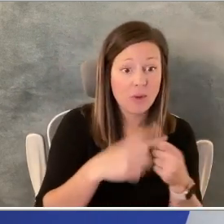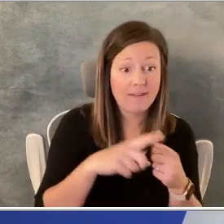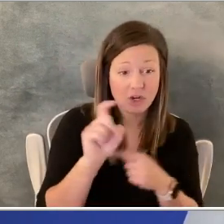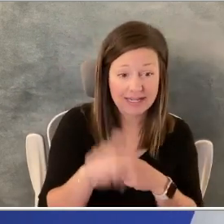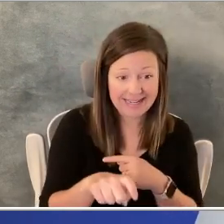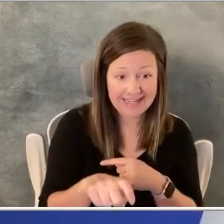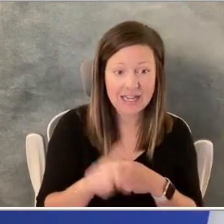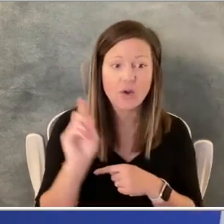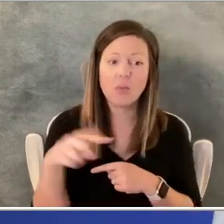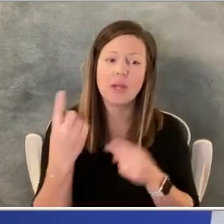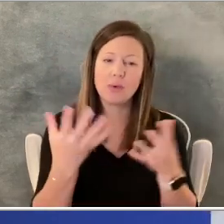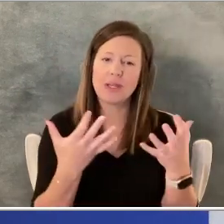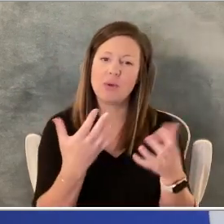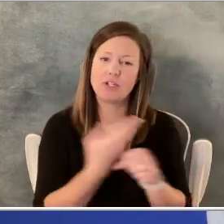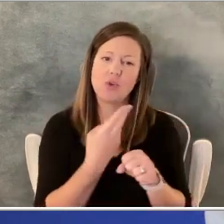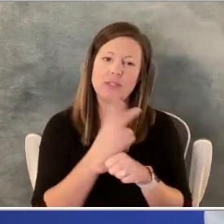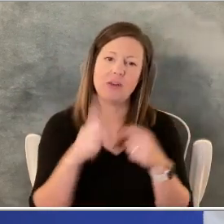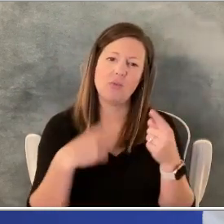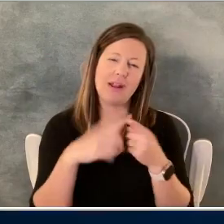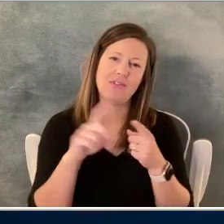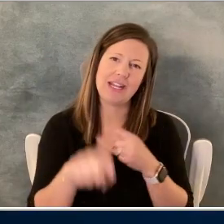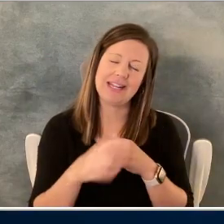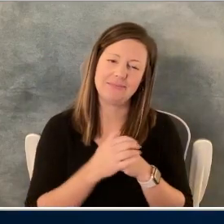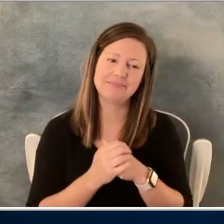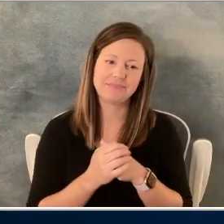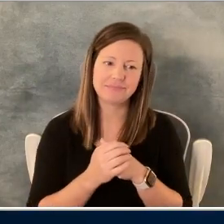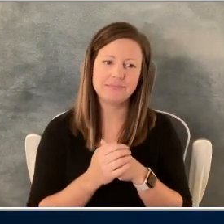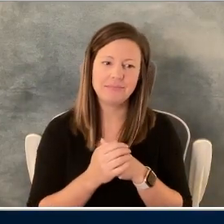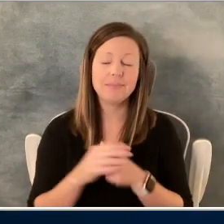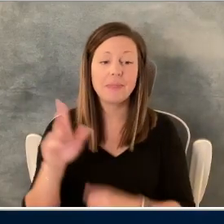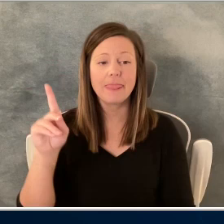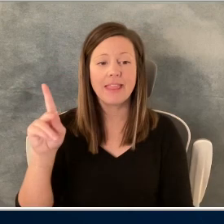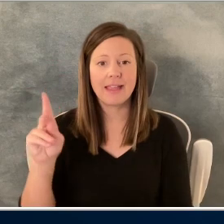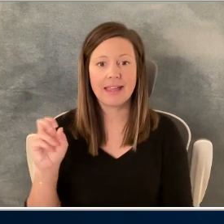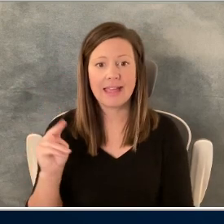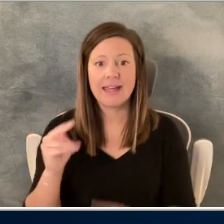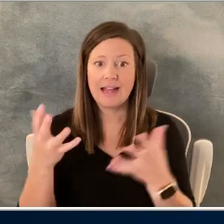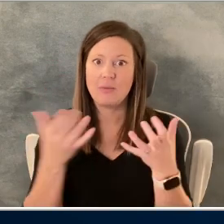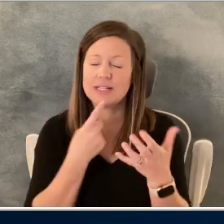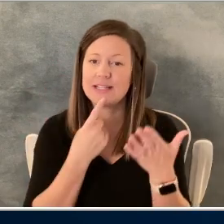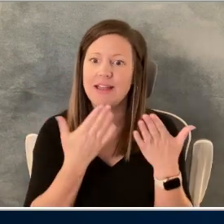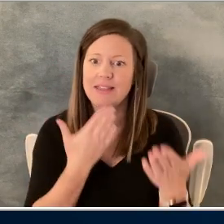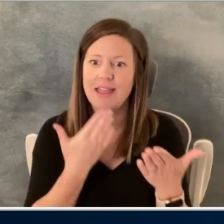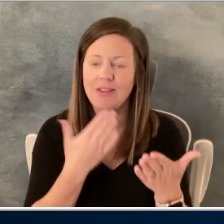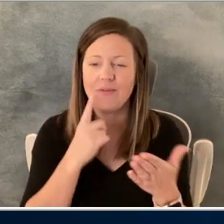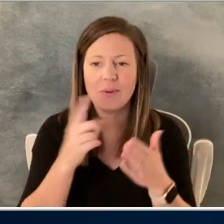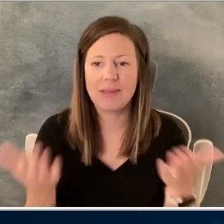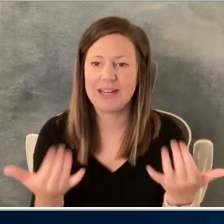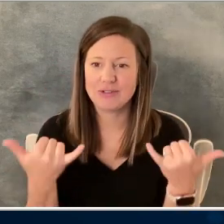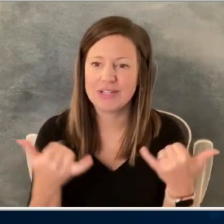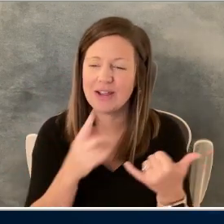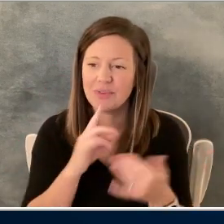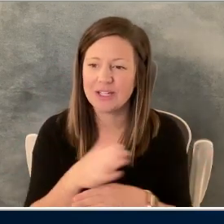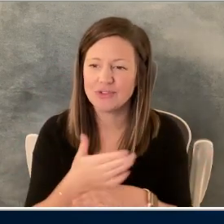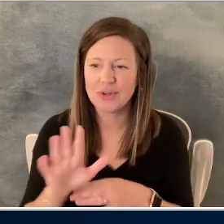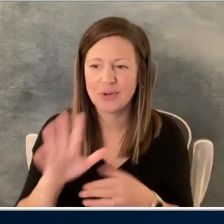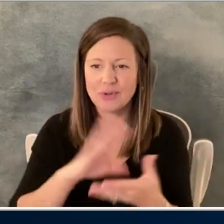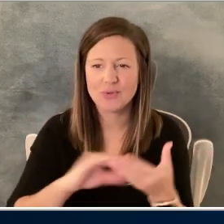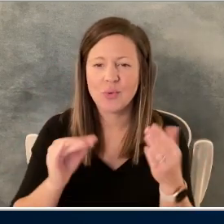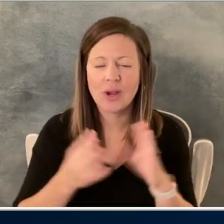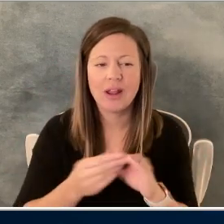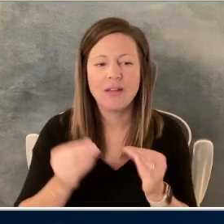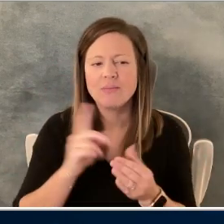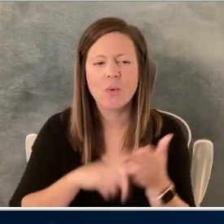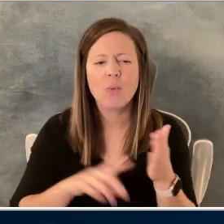want to use it when needed. That's not a go-to. Correct. Ken, I want to just thank you for being with us today and sharing your story. What do you want people to take away from